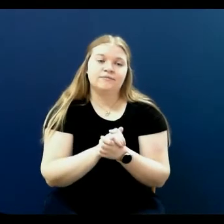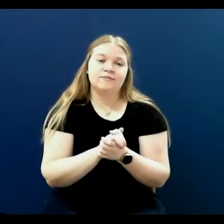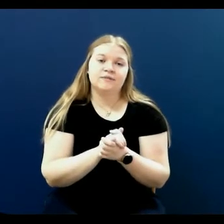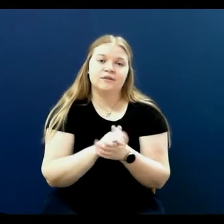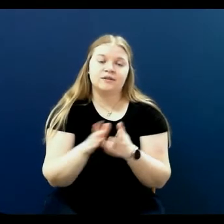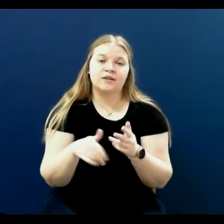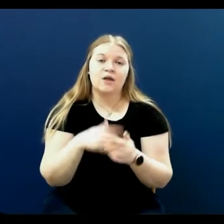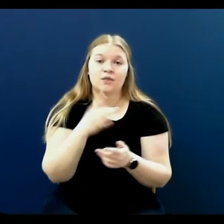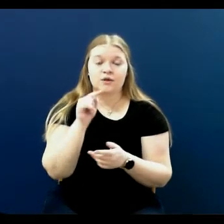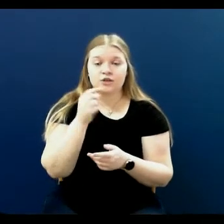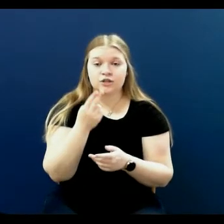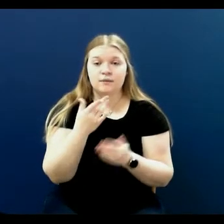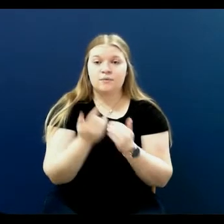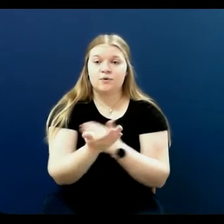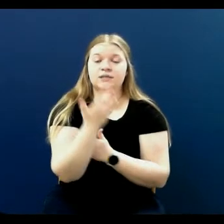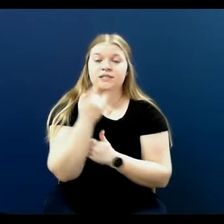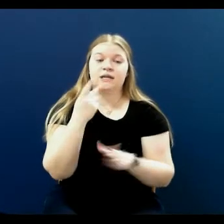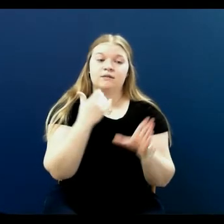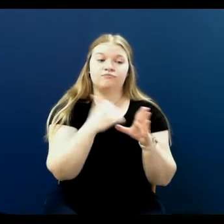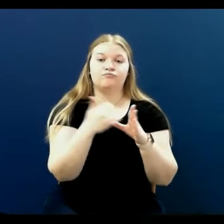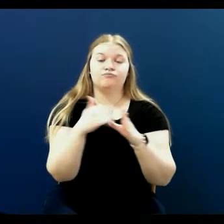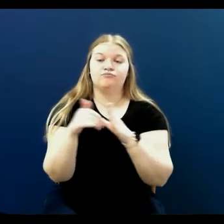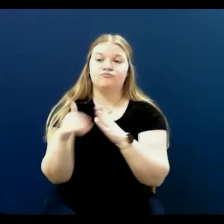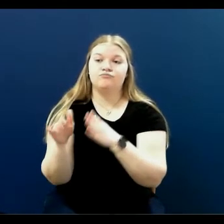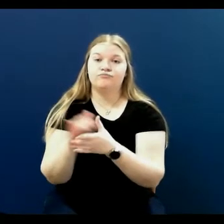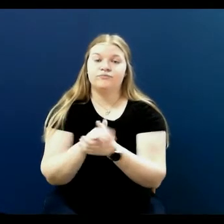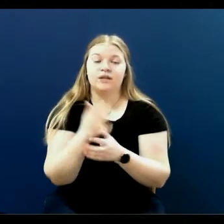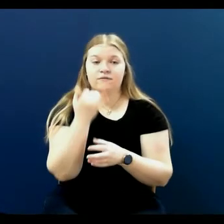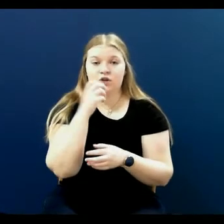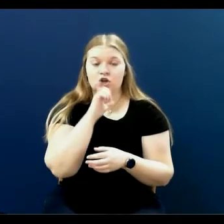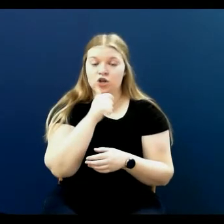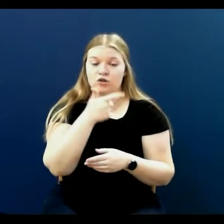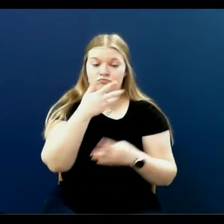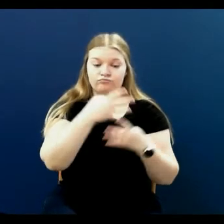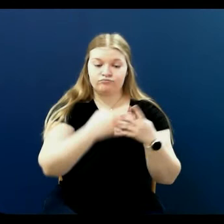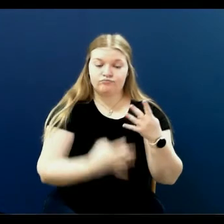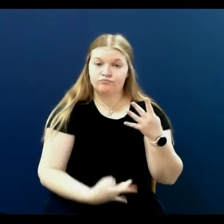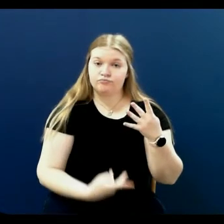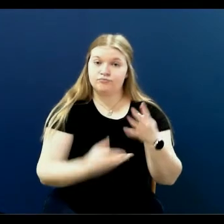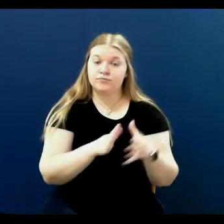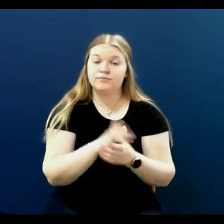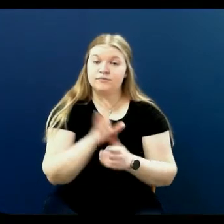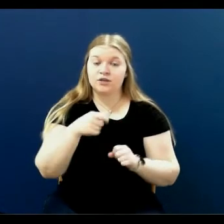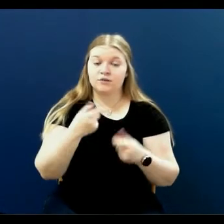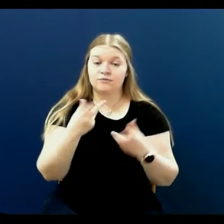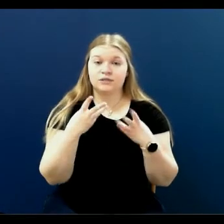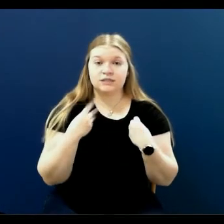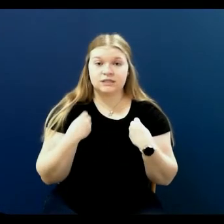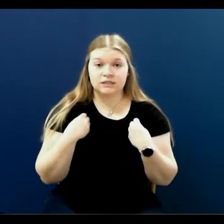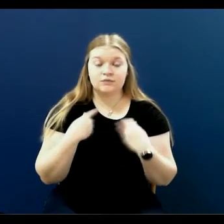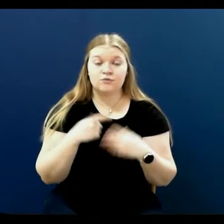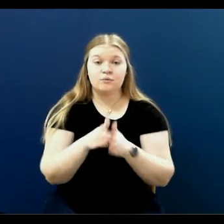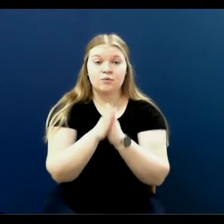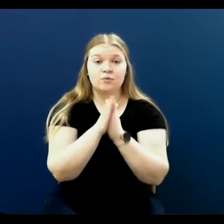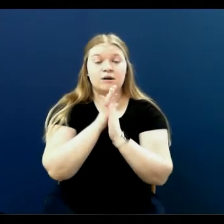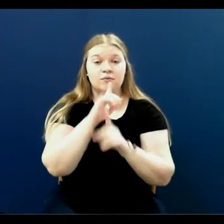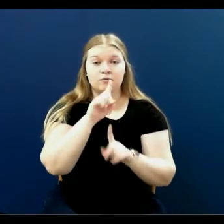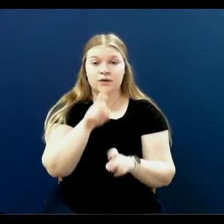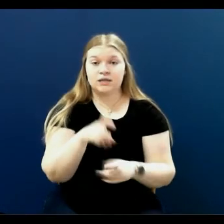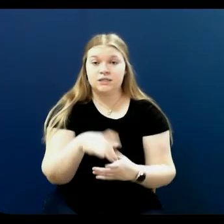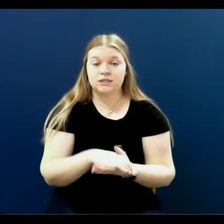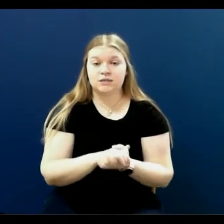morning, tomorrow morning, we'll send out an email list. And if you're not on that list, let us know that so you could receive that prayer